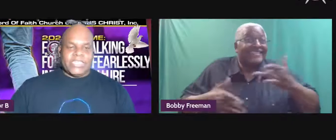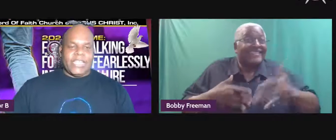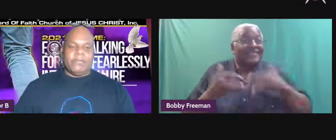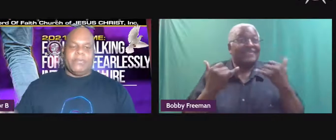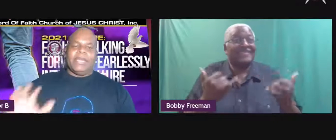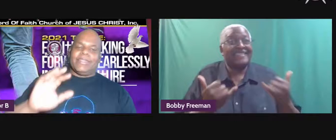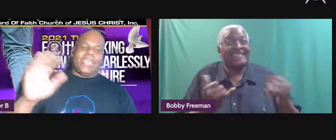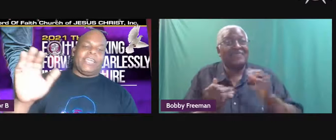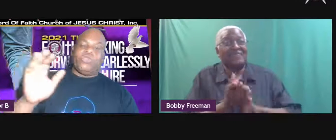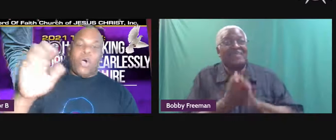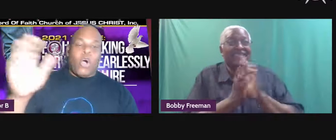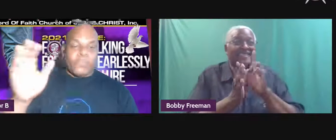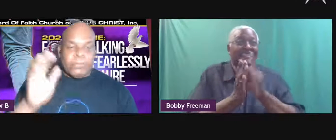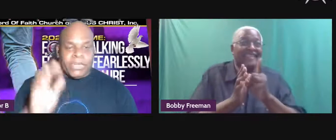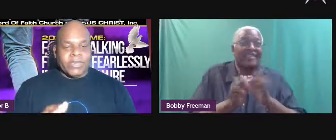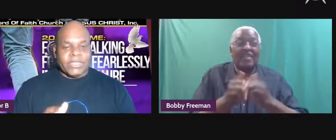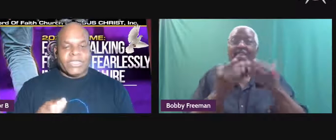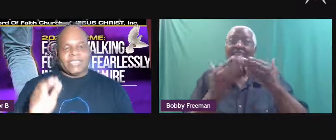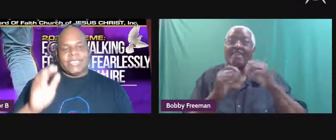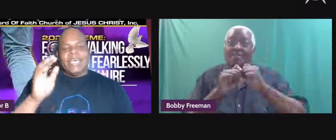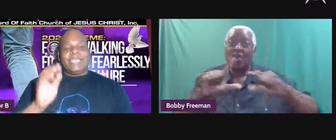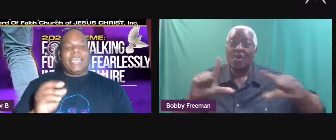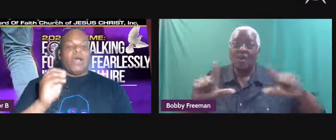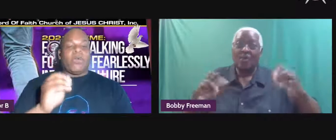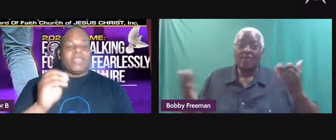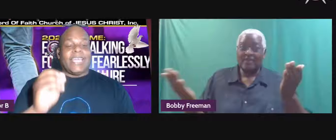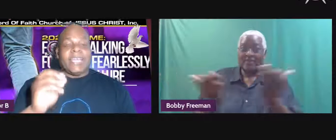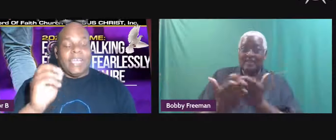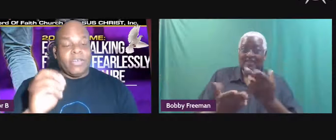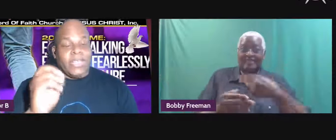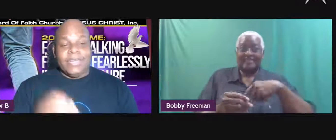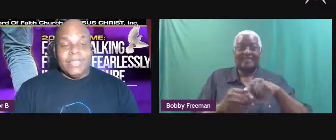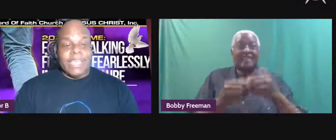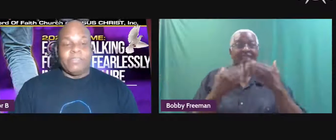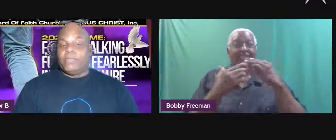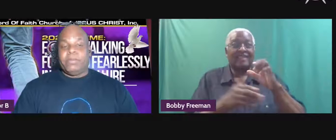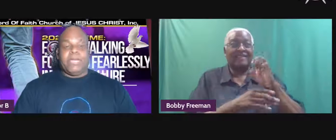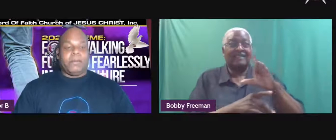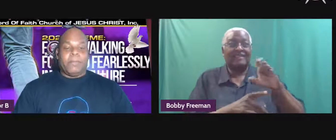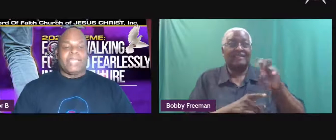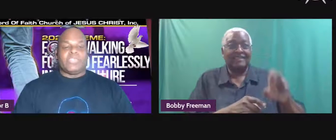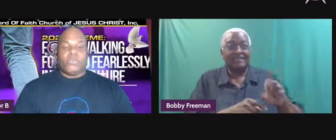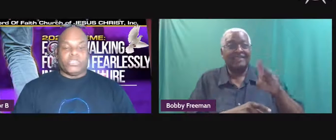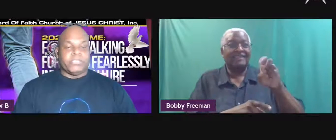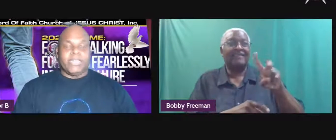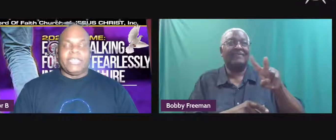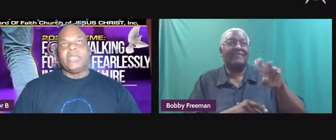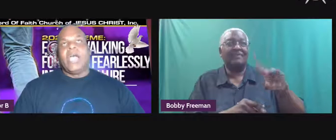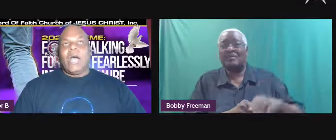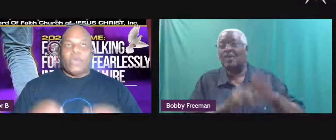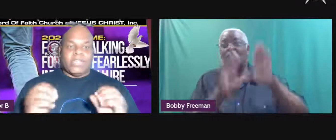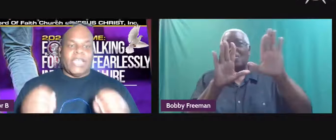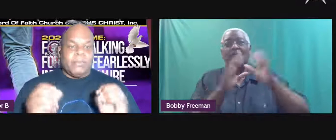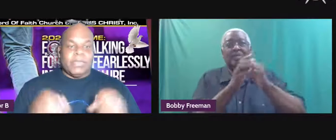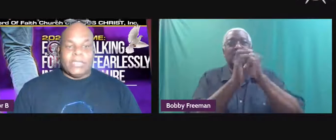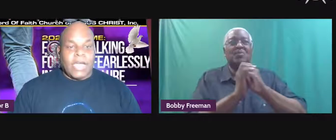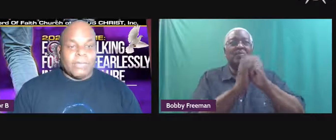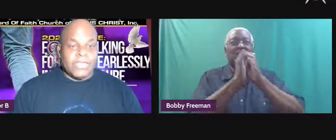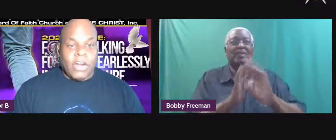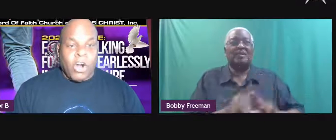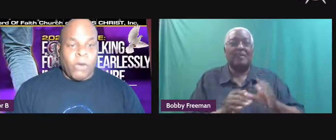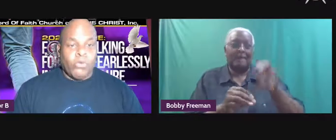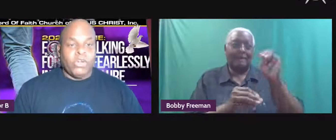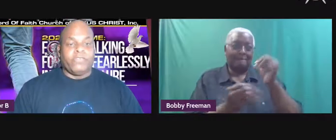and I want to just take a minute and thank you all for being with us today. I want to thank Elder Edith David for being an amazing worship leader. I want to thank